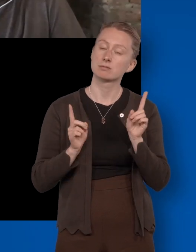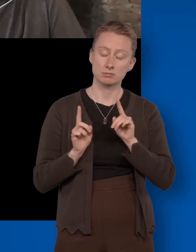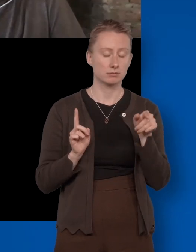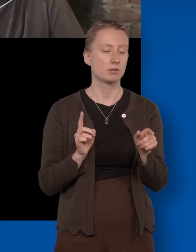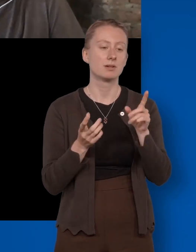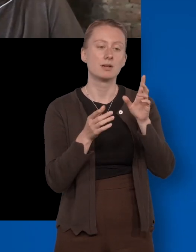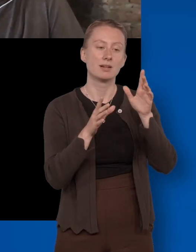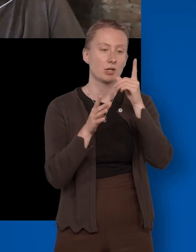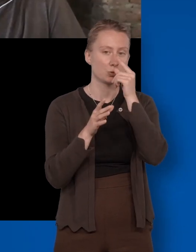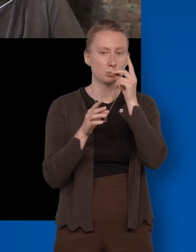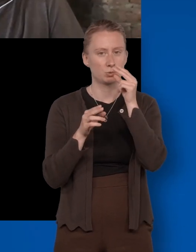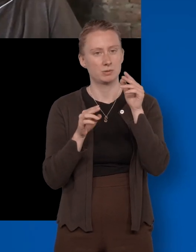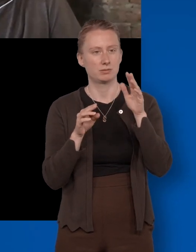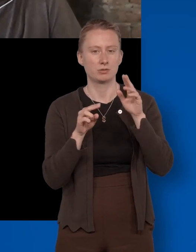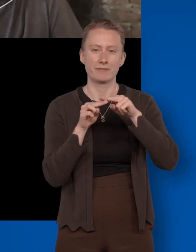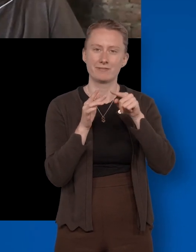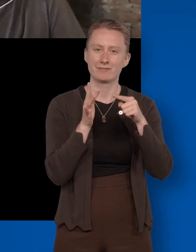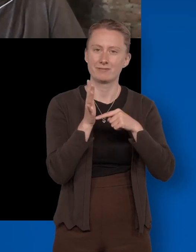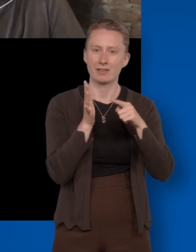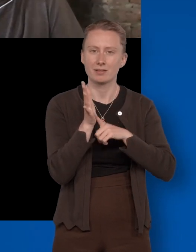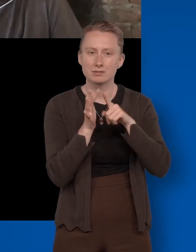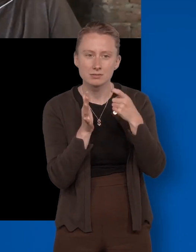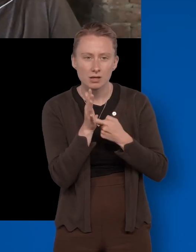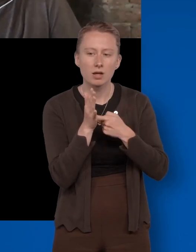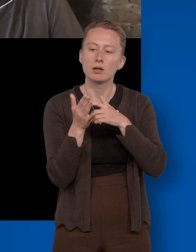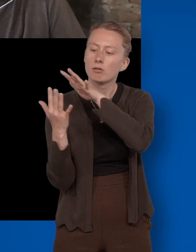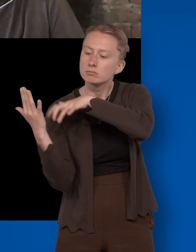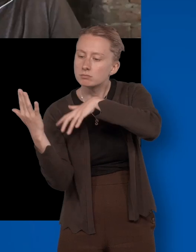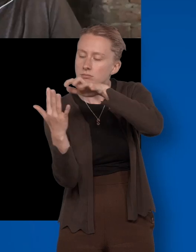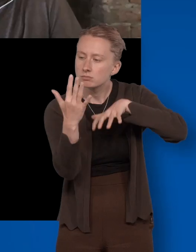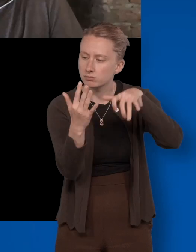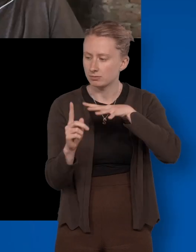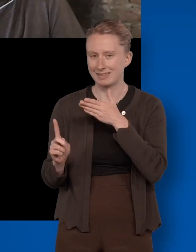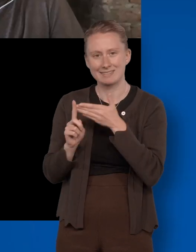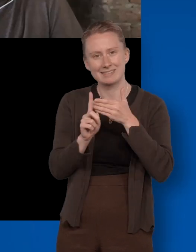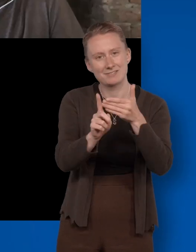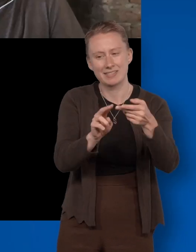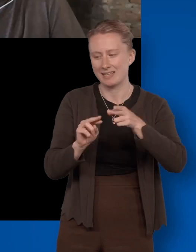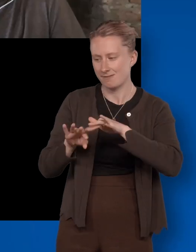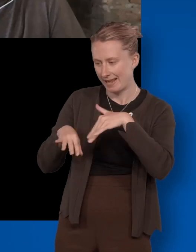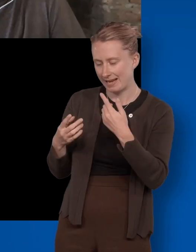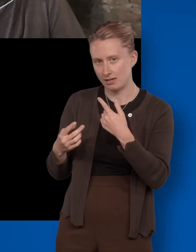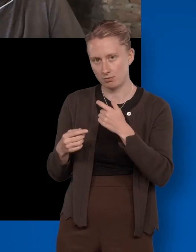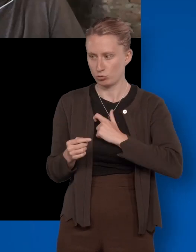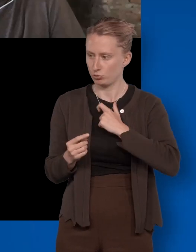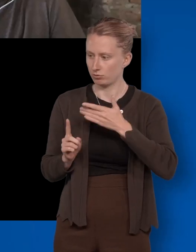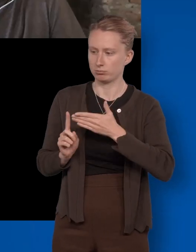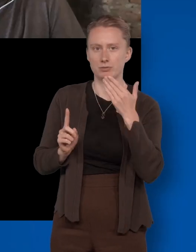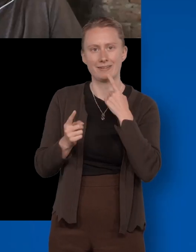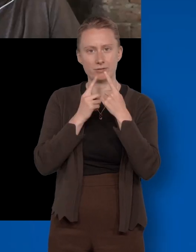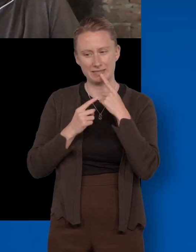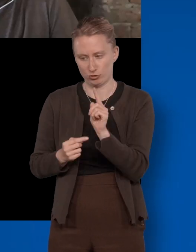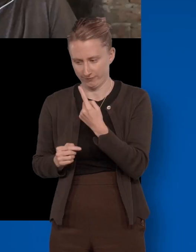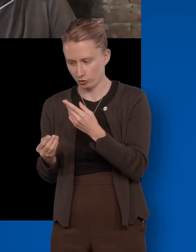is actually doing a kind of filtering procedure of going through the freeform text and then actually identifying whether there is personal or